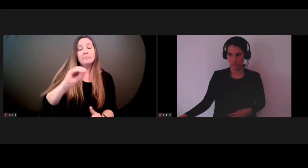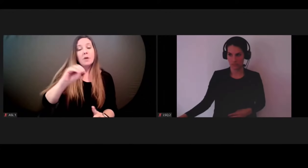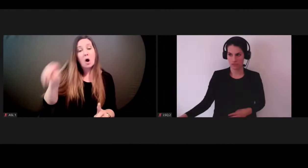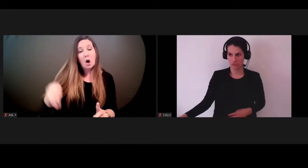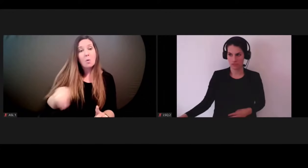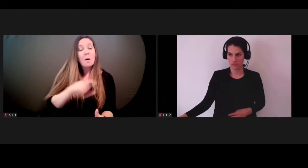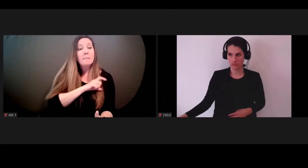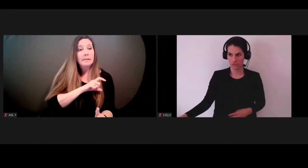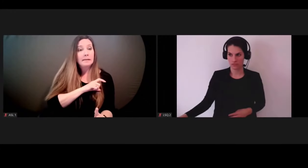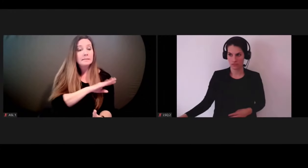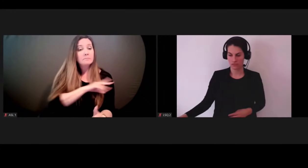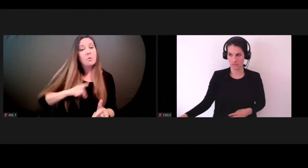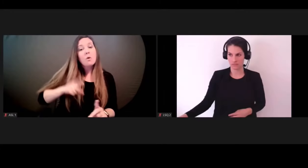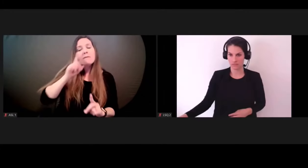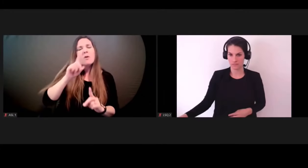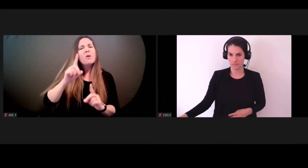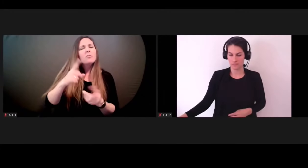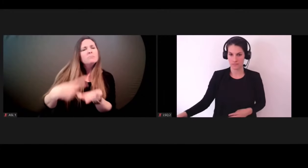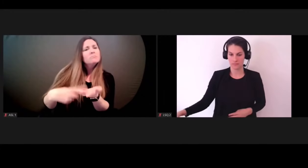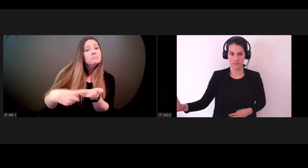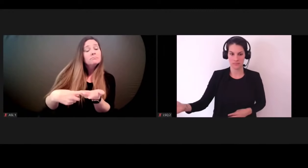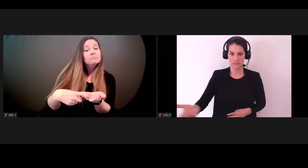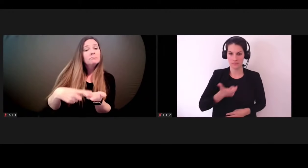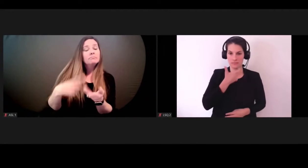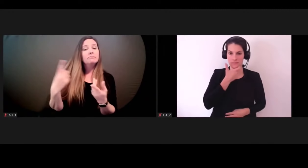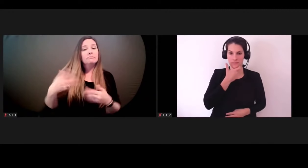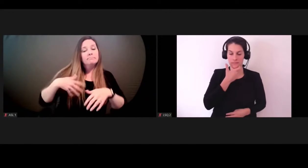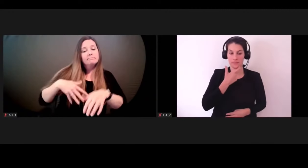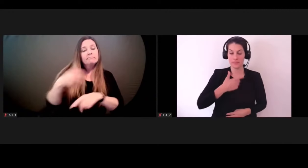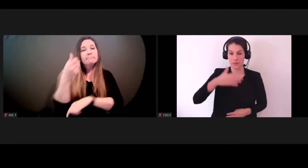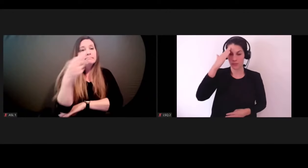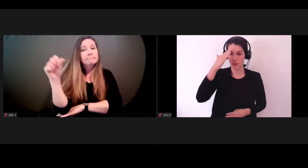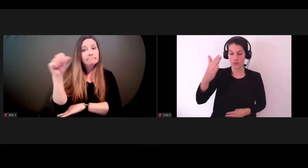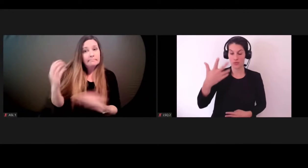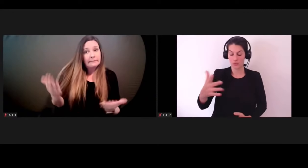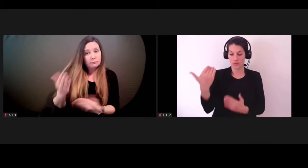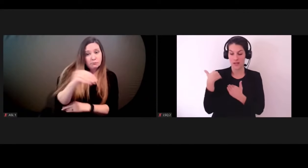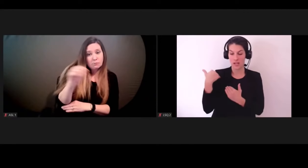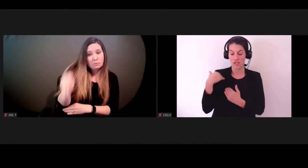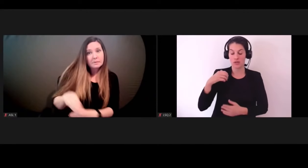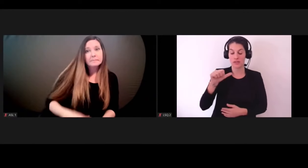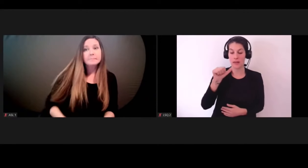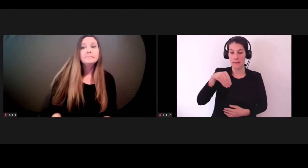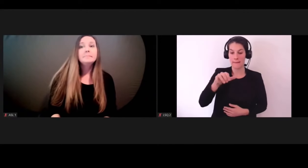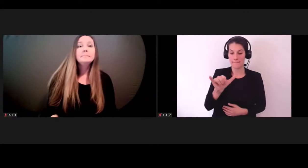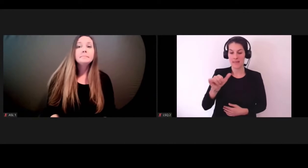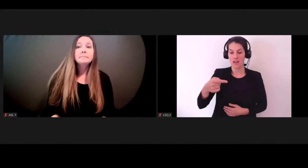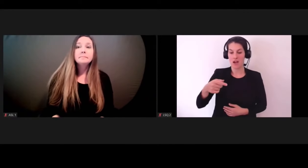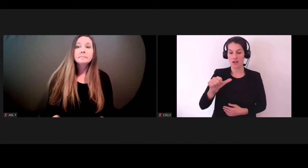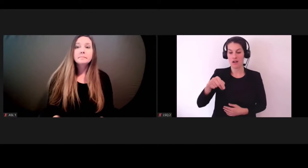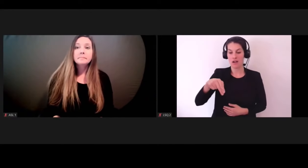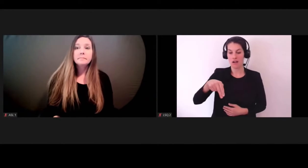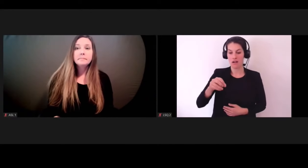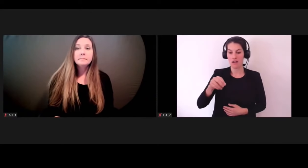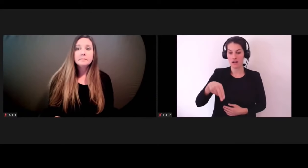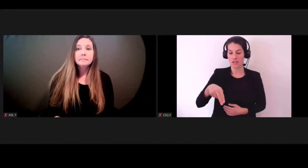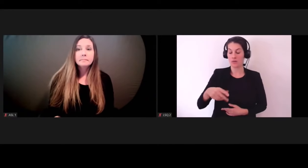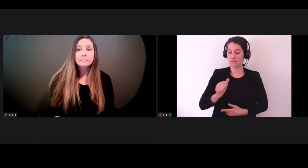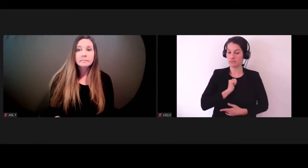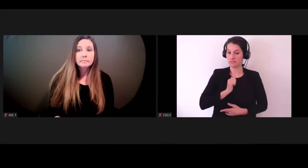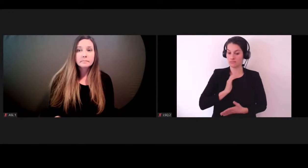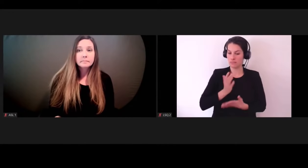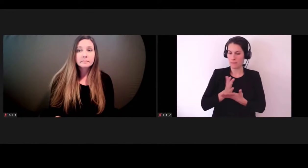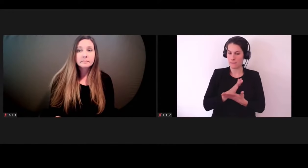on the demonstration in Ottawa. Je suis l'agente Amy Gagnon et je serai la